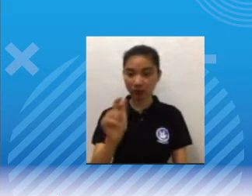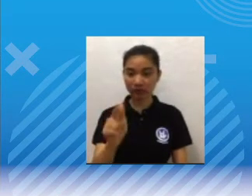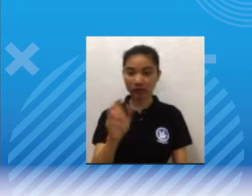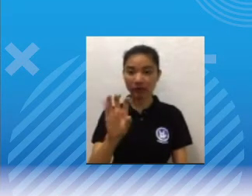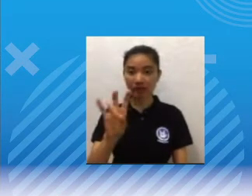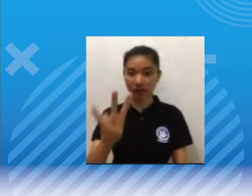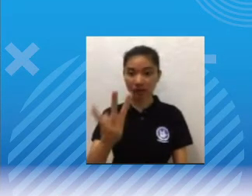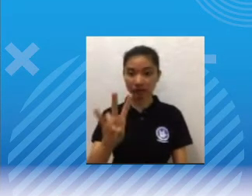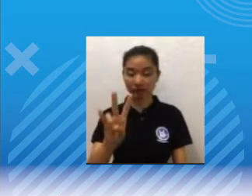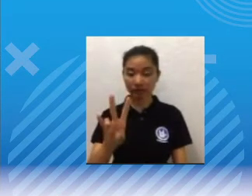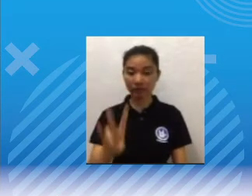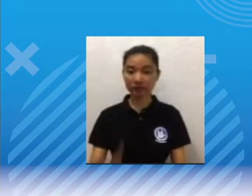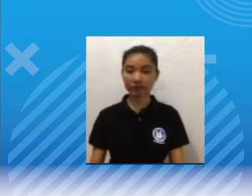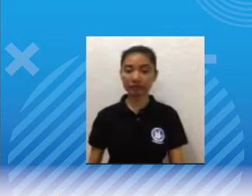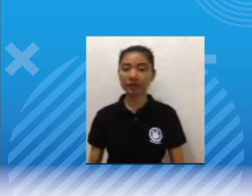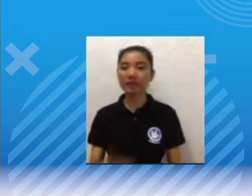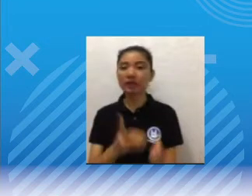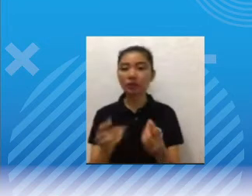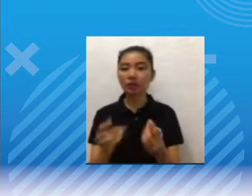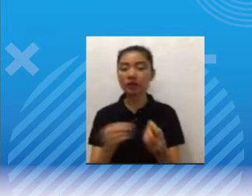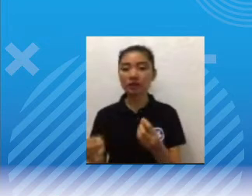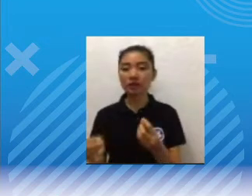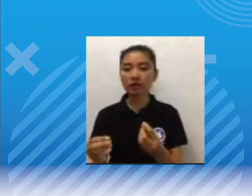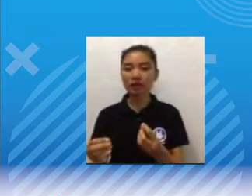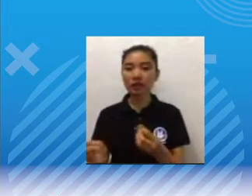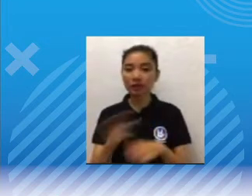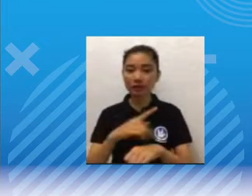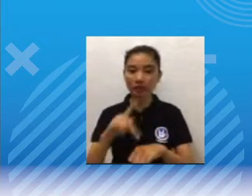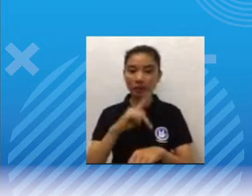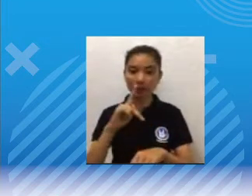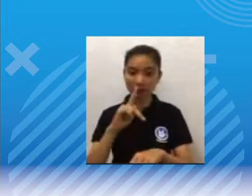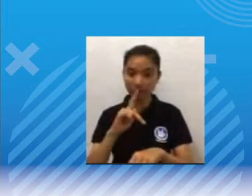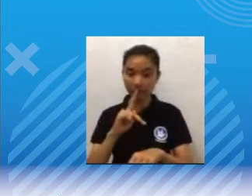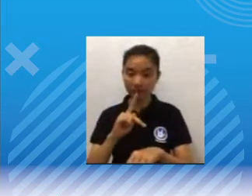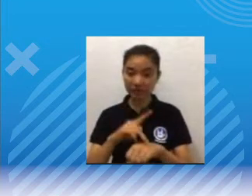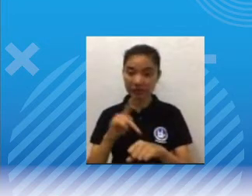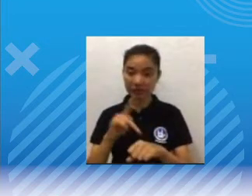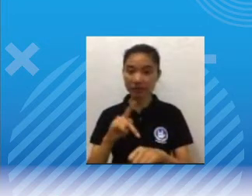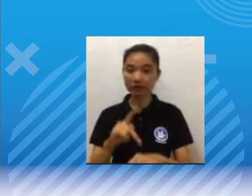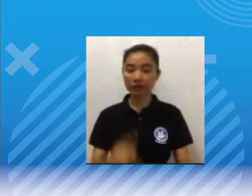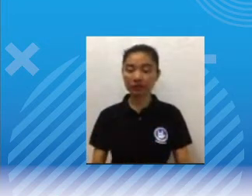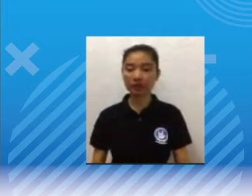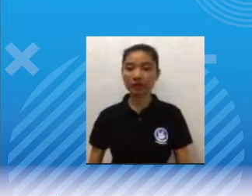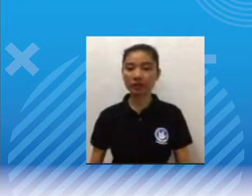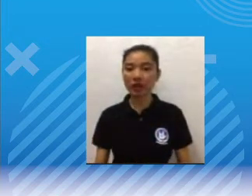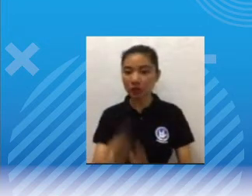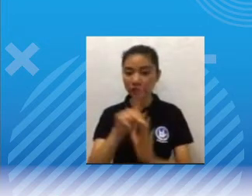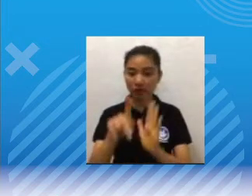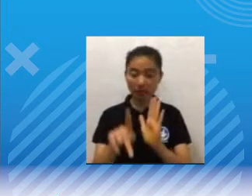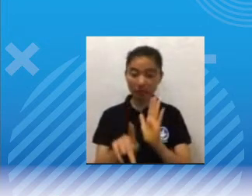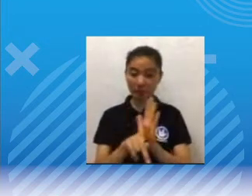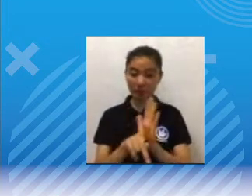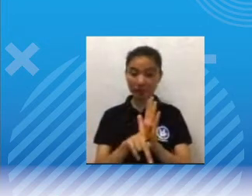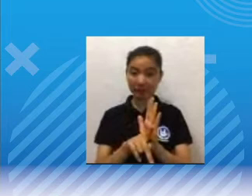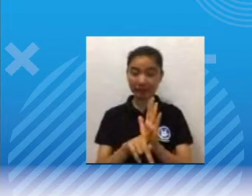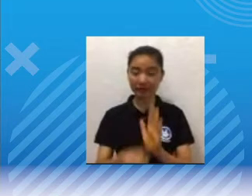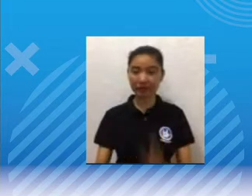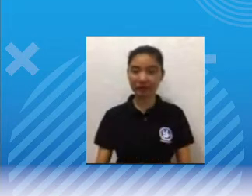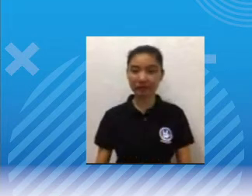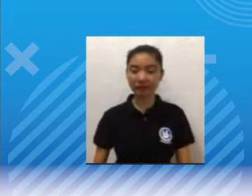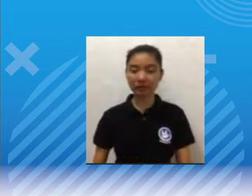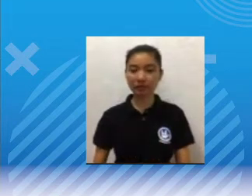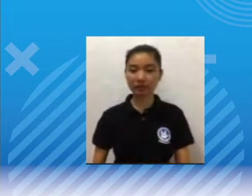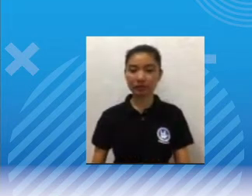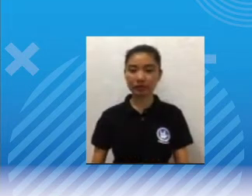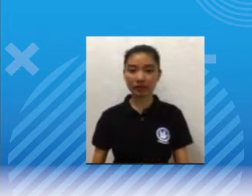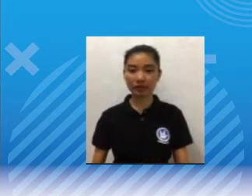adoption and implementation of the Philippine Professional Standards for Teachers was signed into policy by none other than our Secretary of